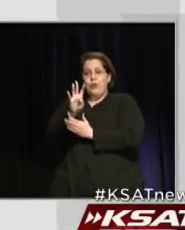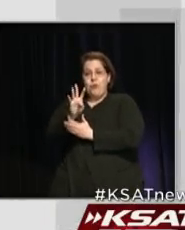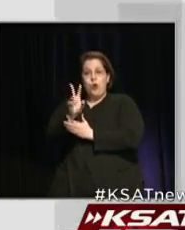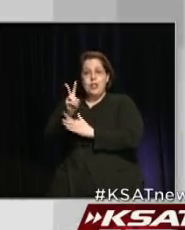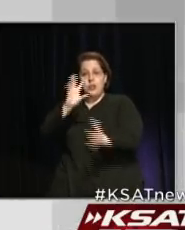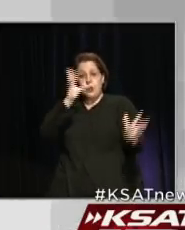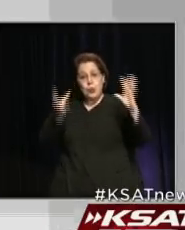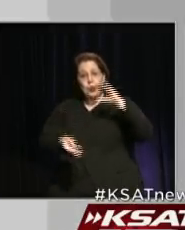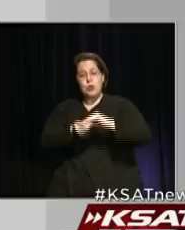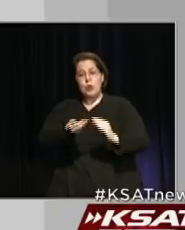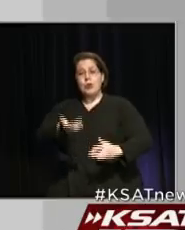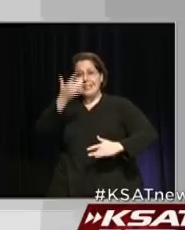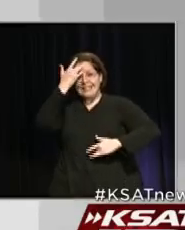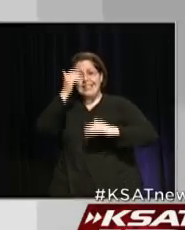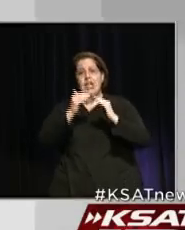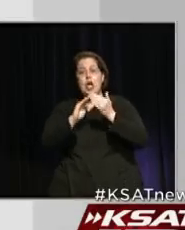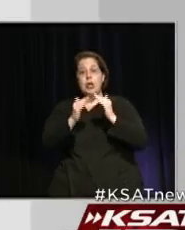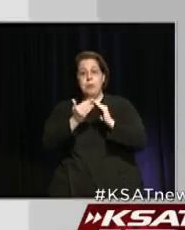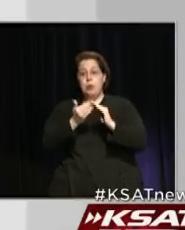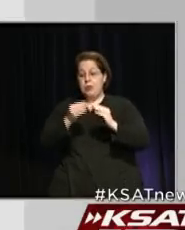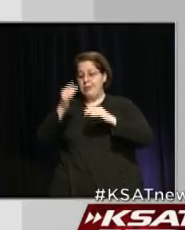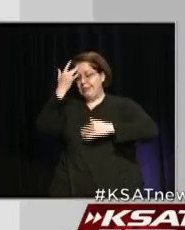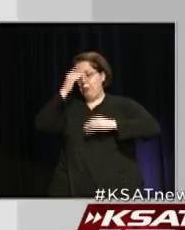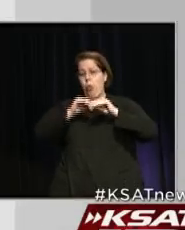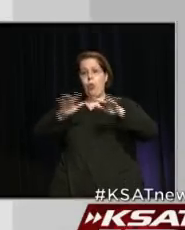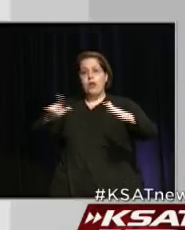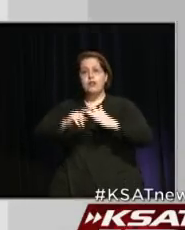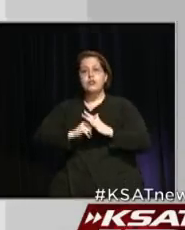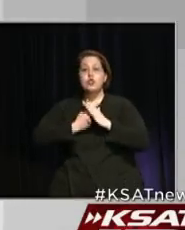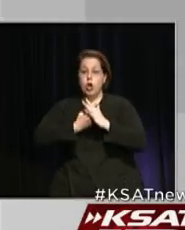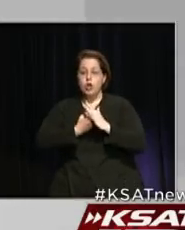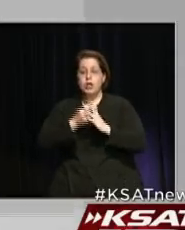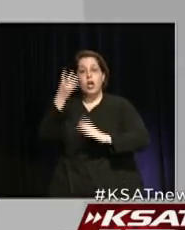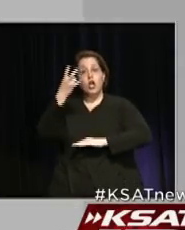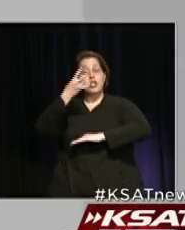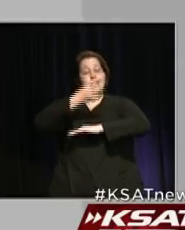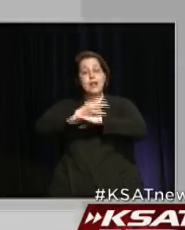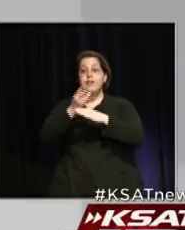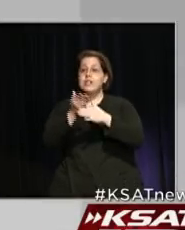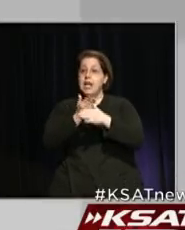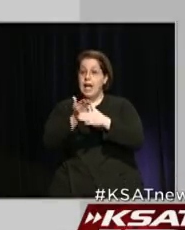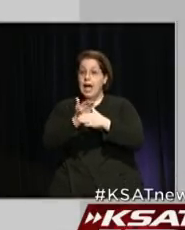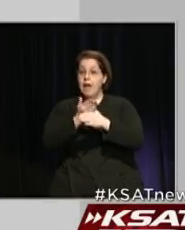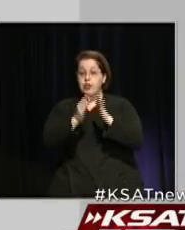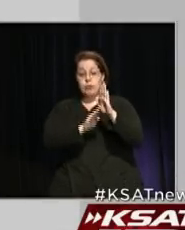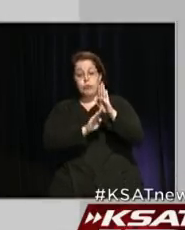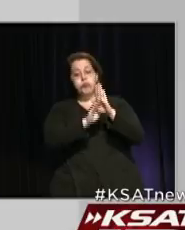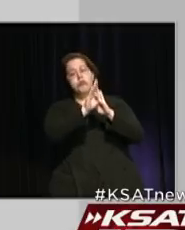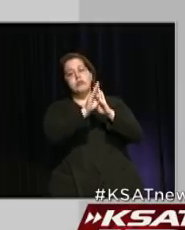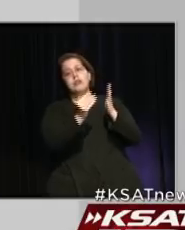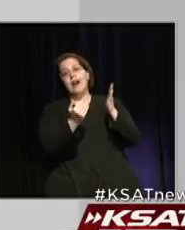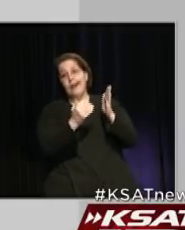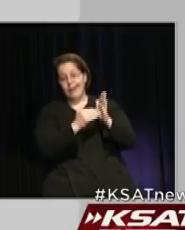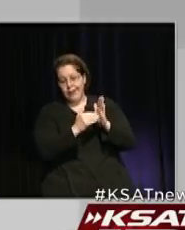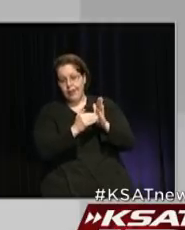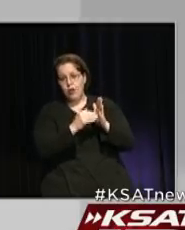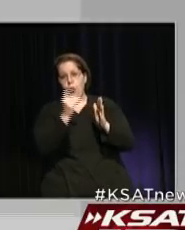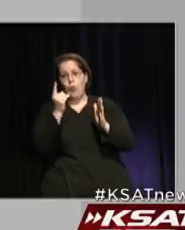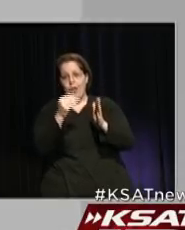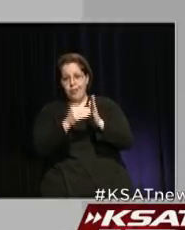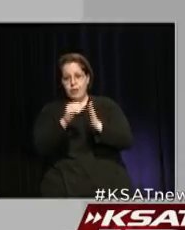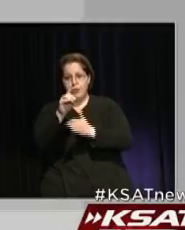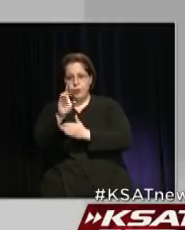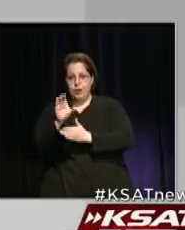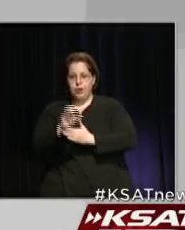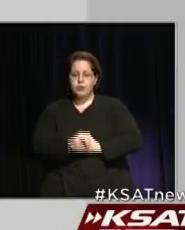99,142 total cases in our community since the pandemic began. Our 7-day moving average has climbed again to 1,100.